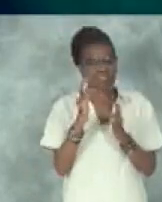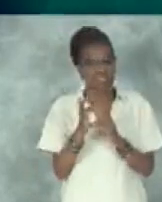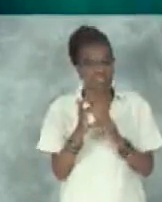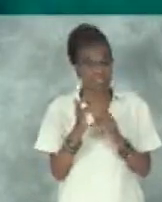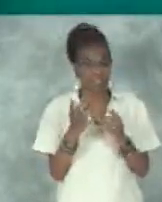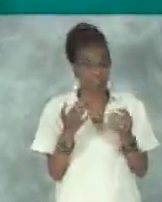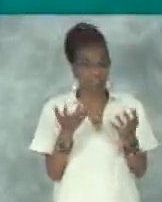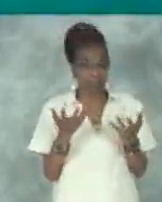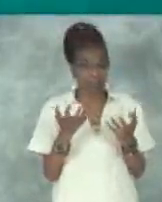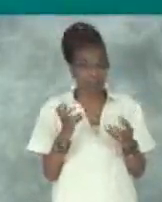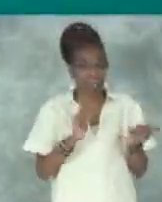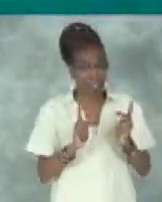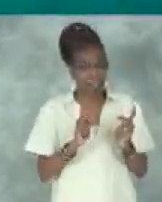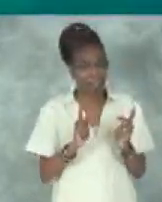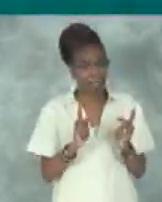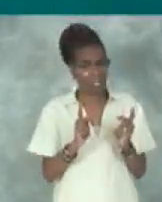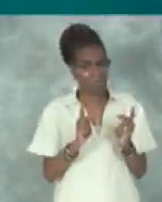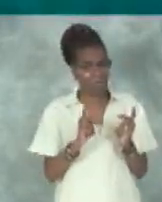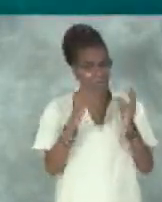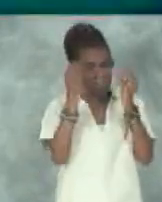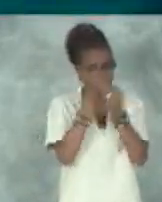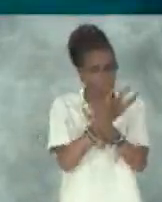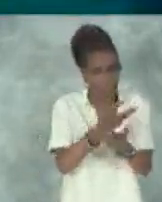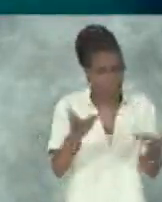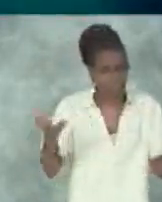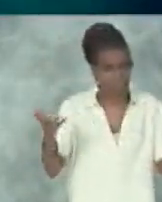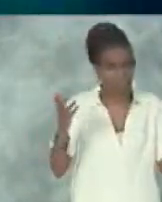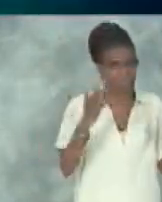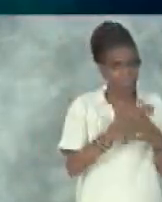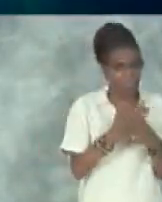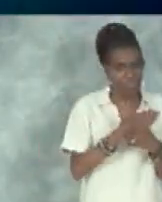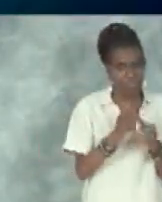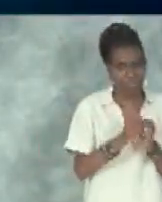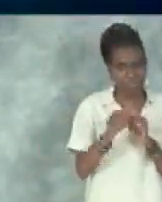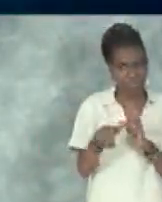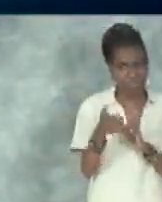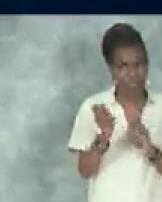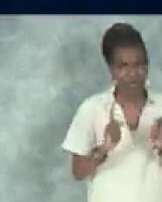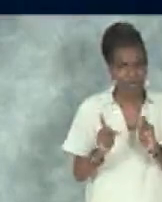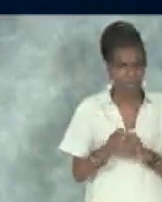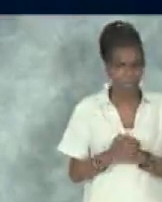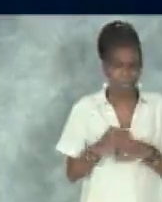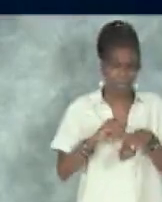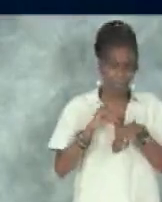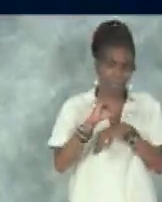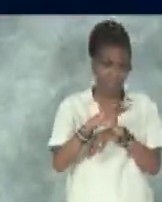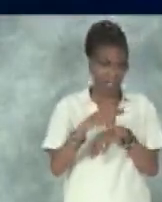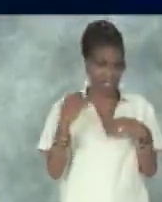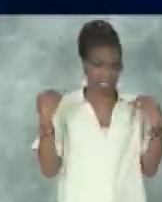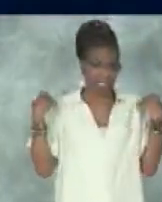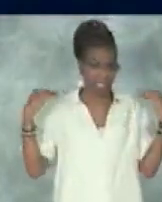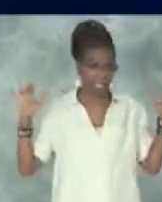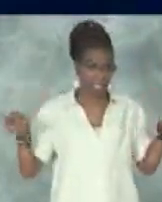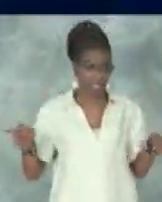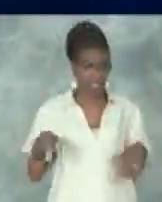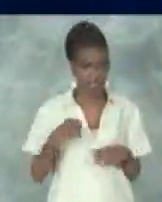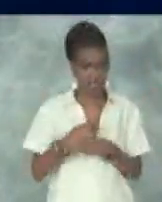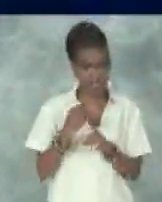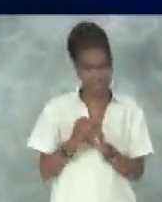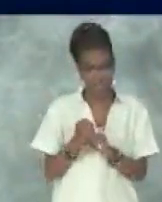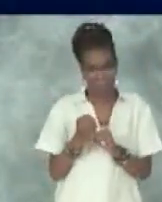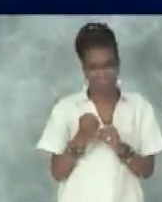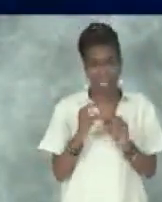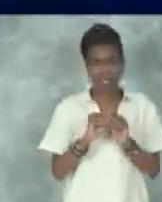thing or show himself or send an angel or have an experience that is miraculous, and that is for